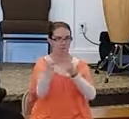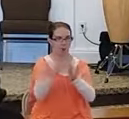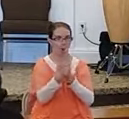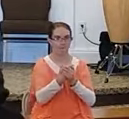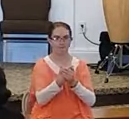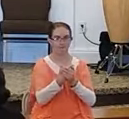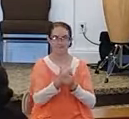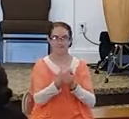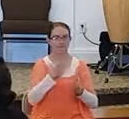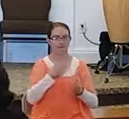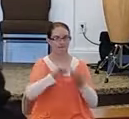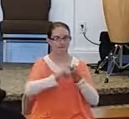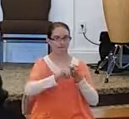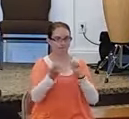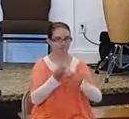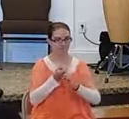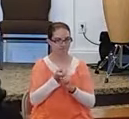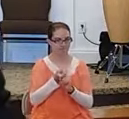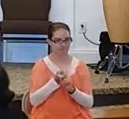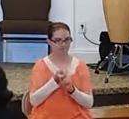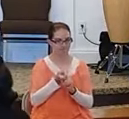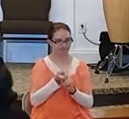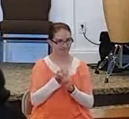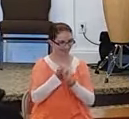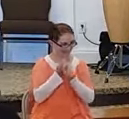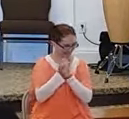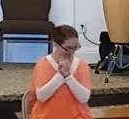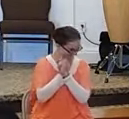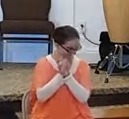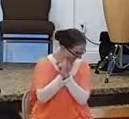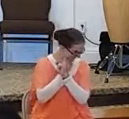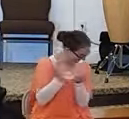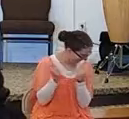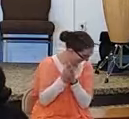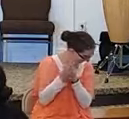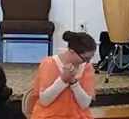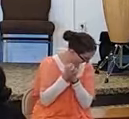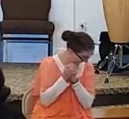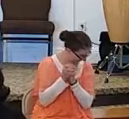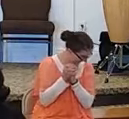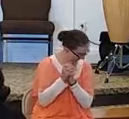friends. Boy, they didn't say nothing, did